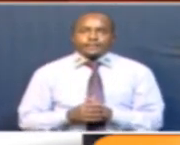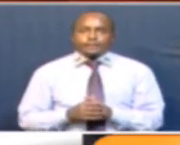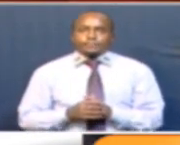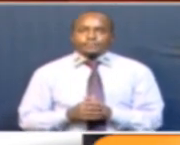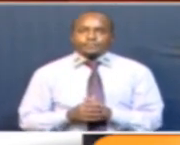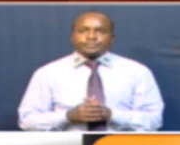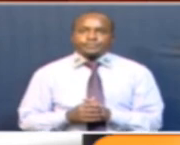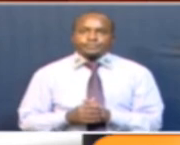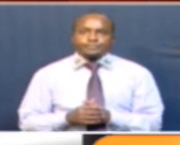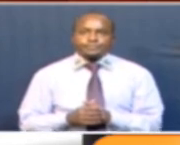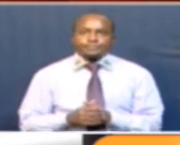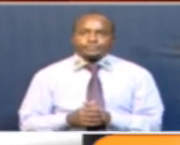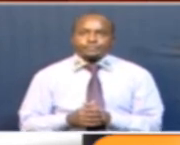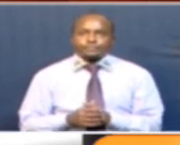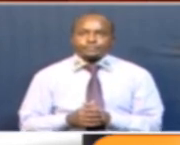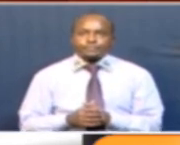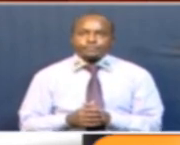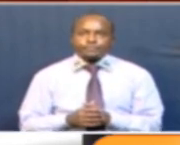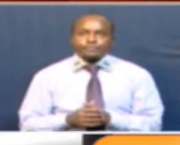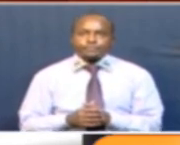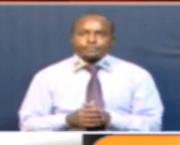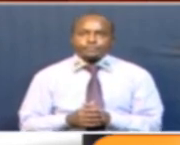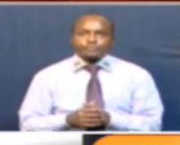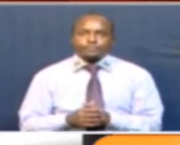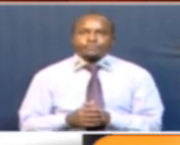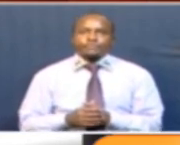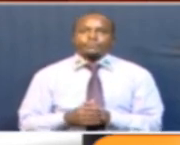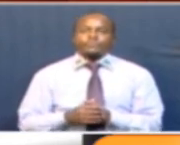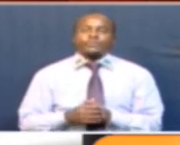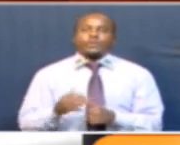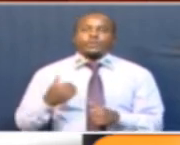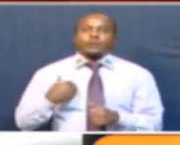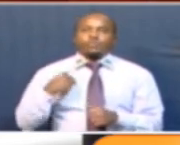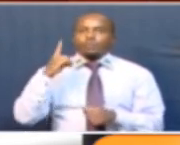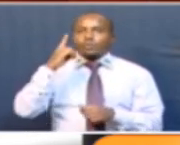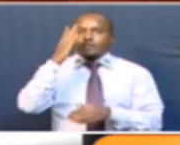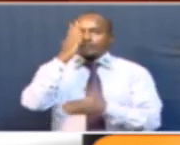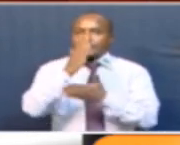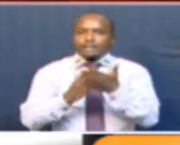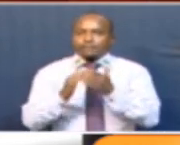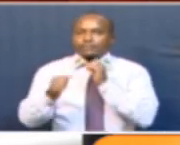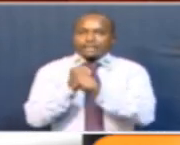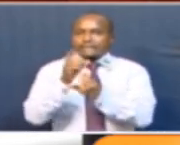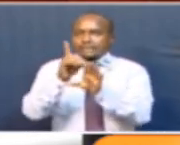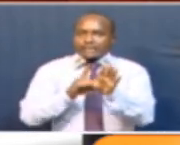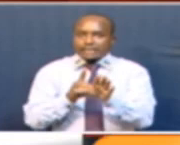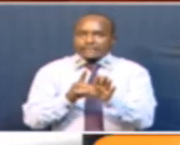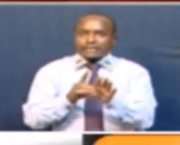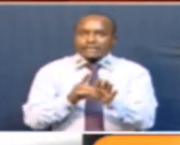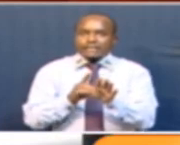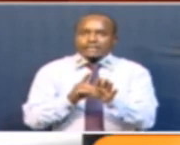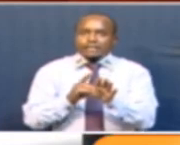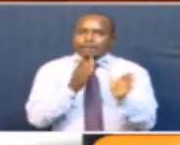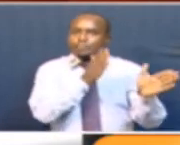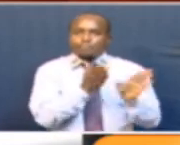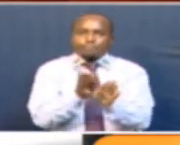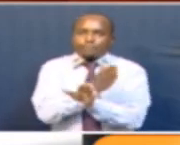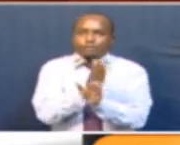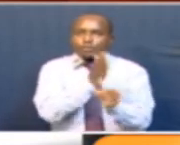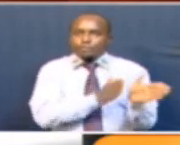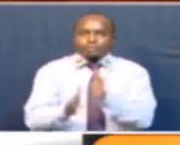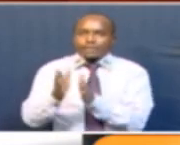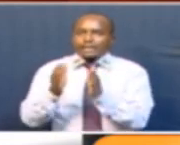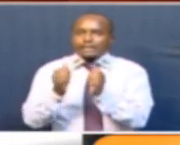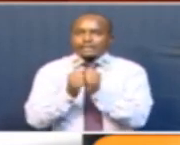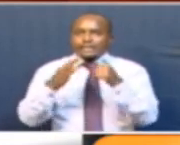So you have had 1.5 years delay in this project. The construction period was? It was 18 months.